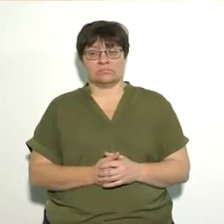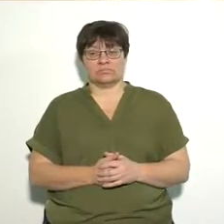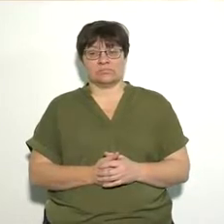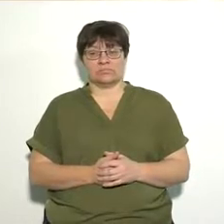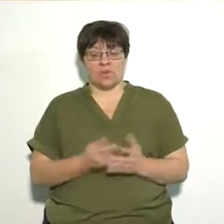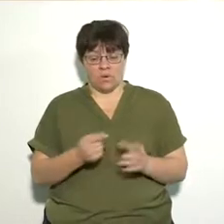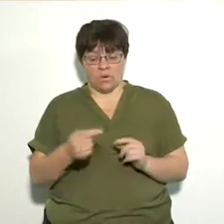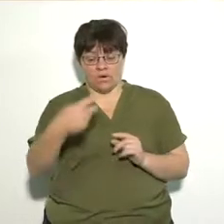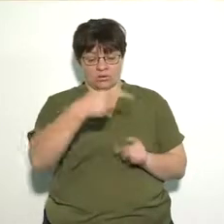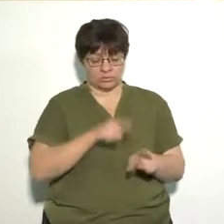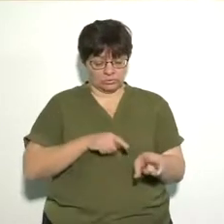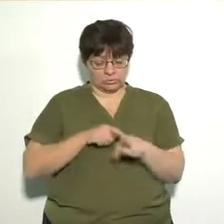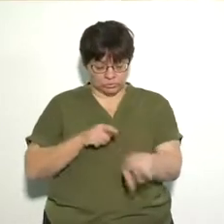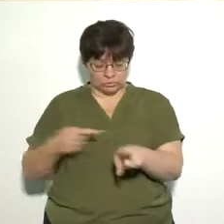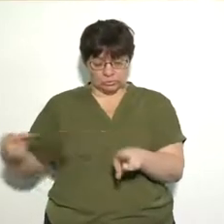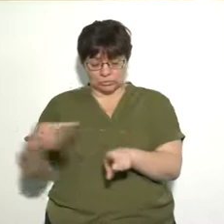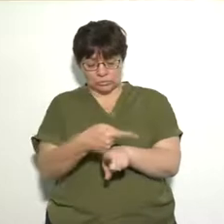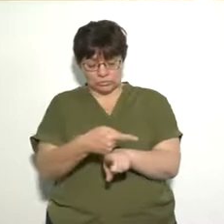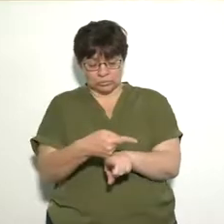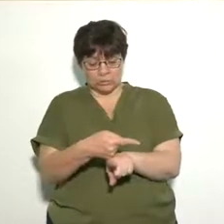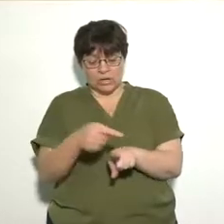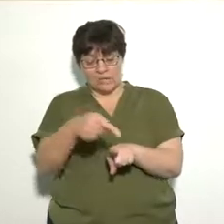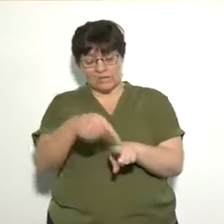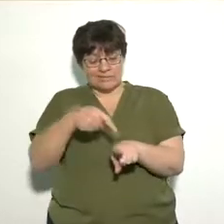balance scale at the top.